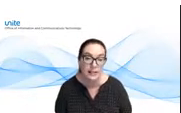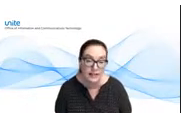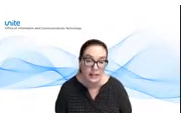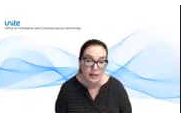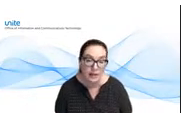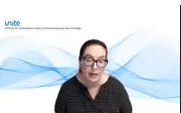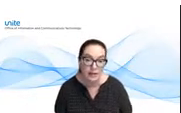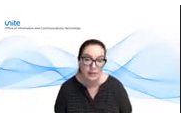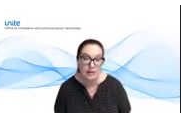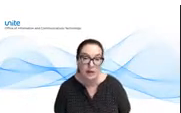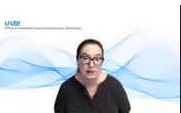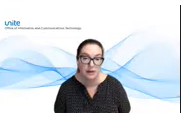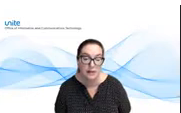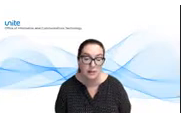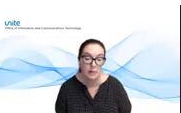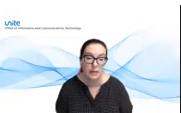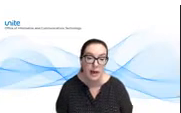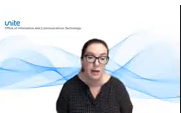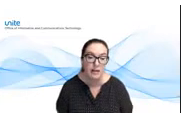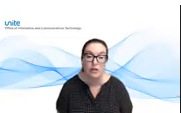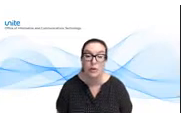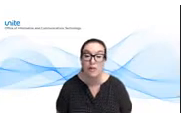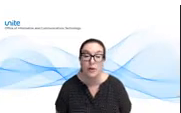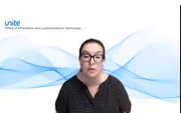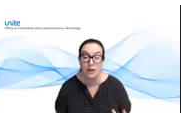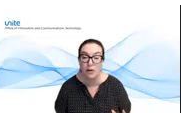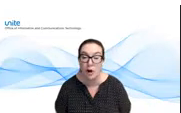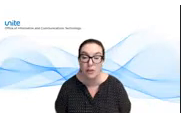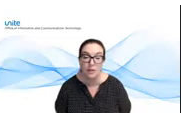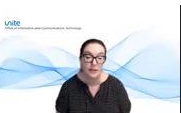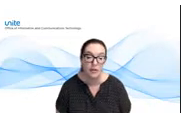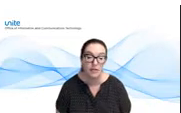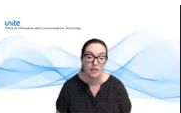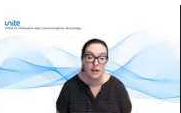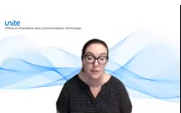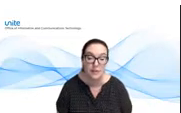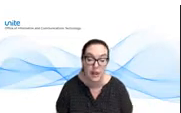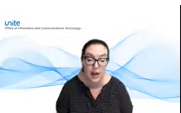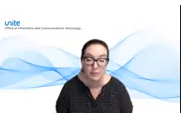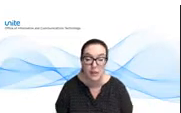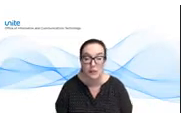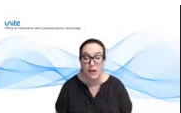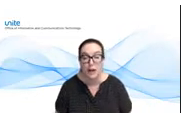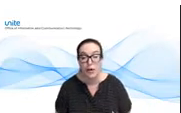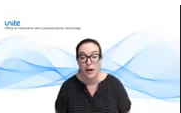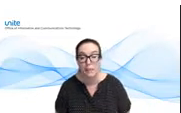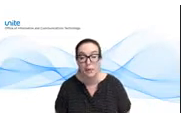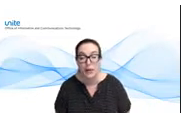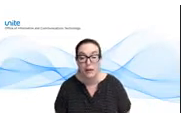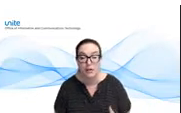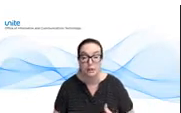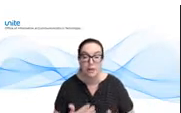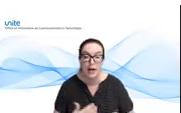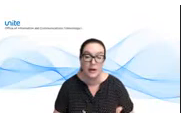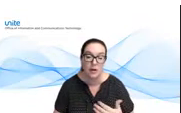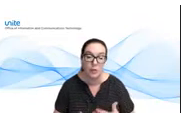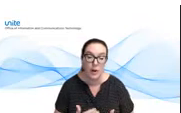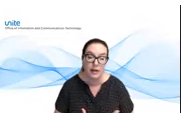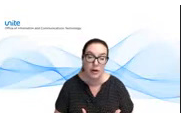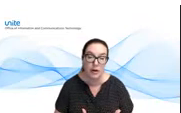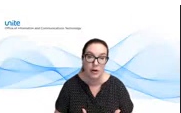sure your content is accessible. That means your photos have alt text, your videos have captions, your hyperlinks